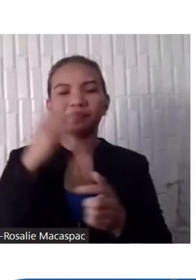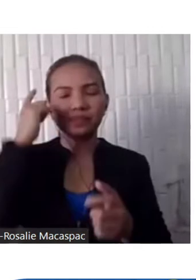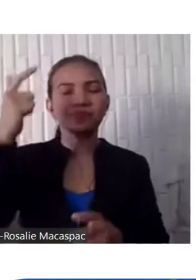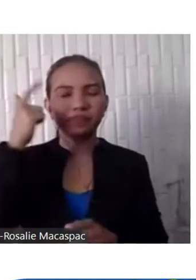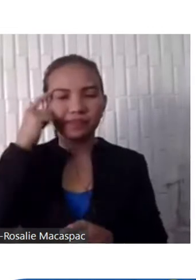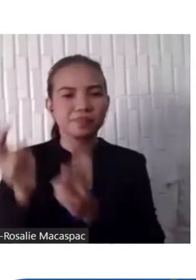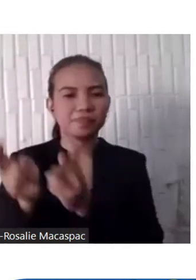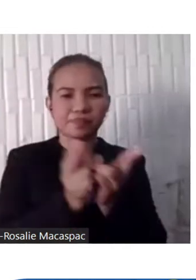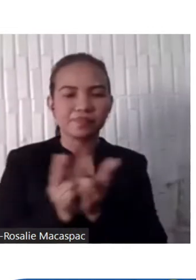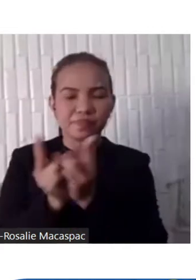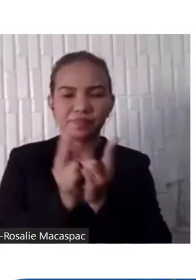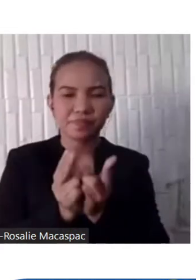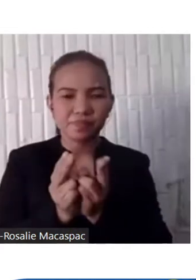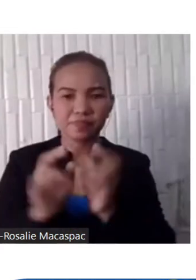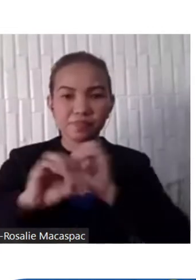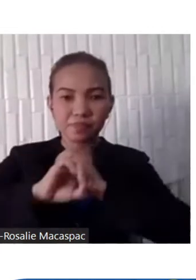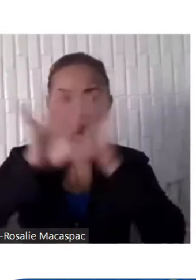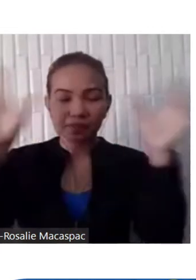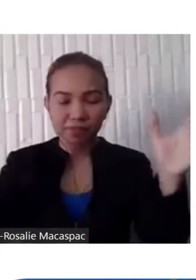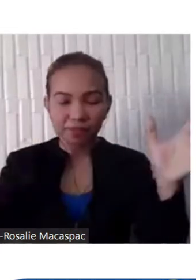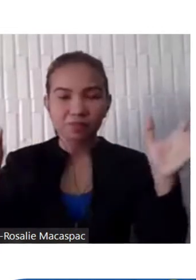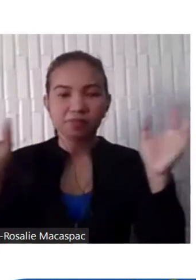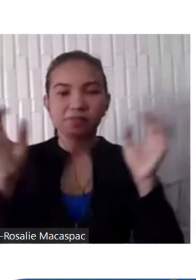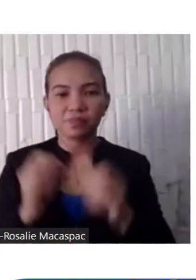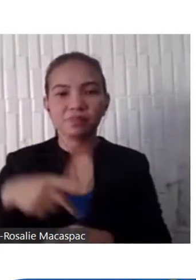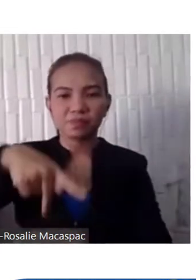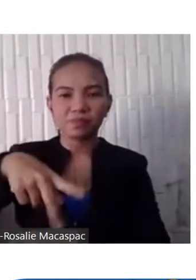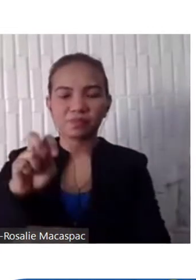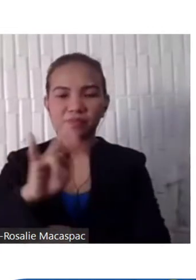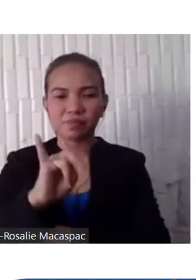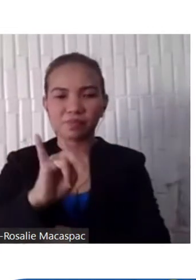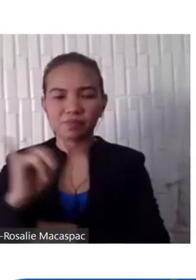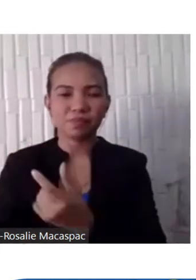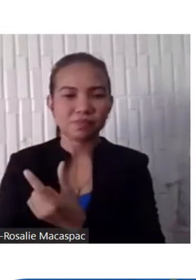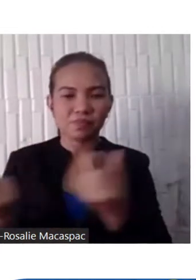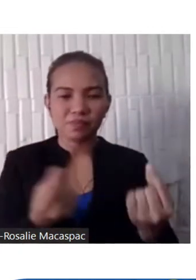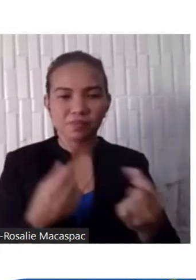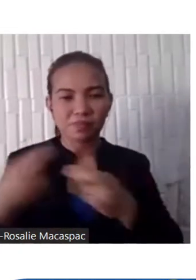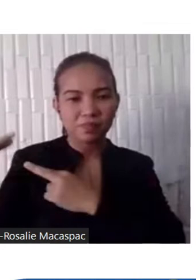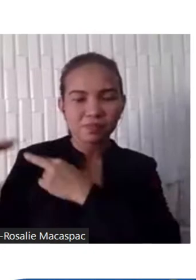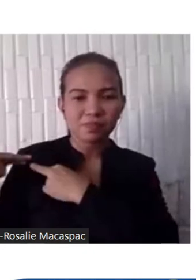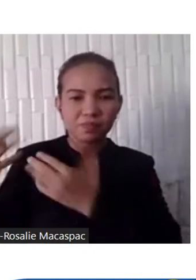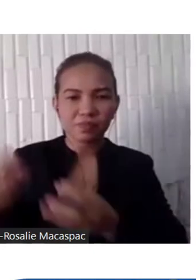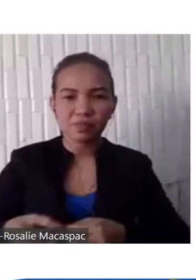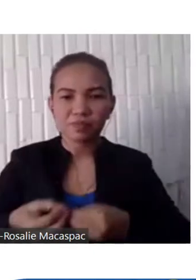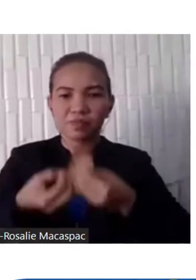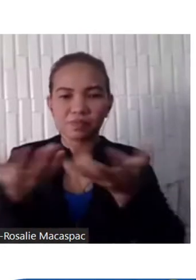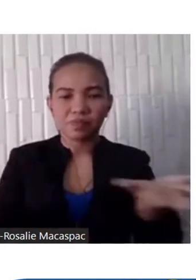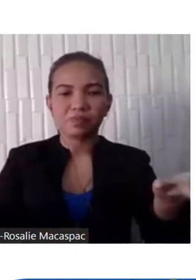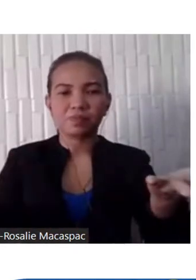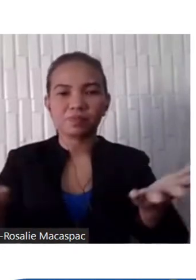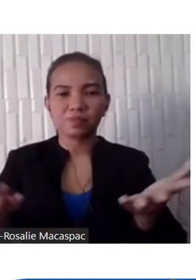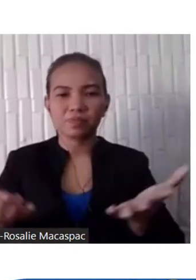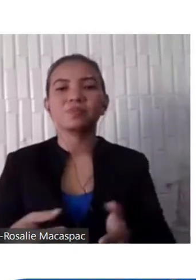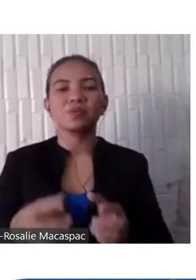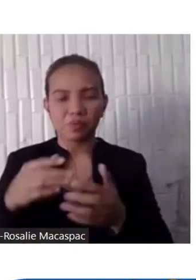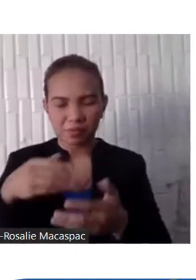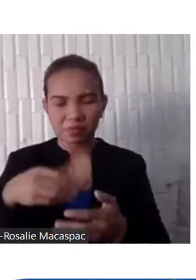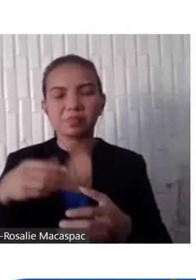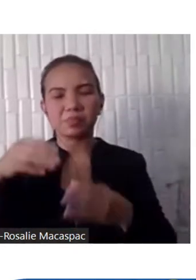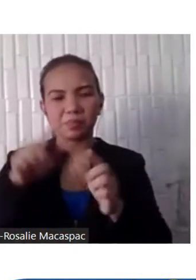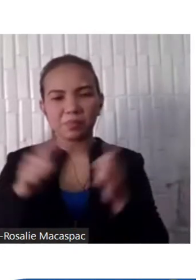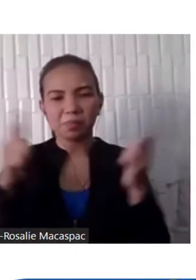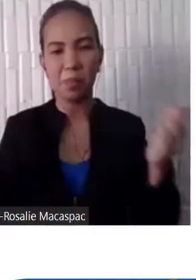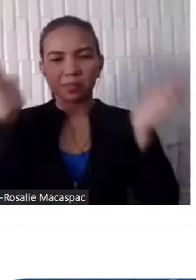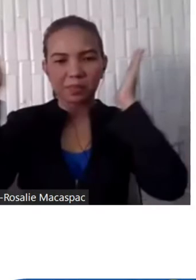mas malinaw what PNRI does exactly, which will also provide context for our library services, I'll tell you a